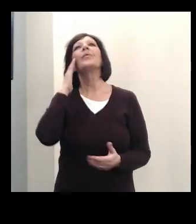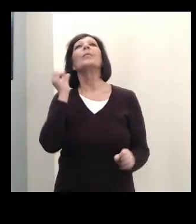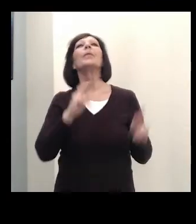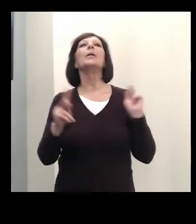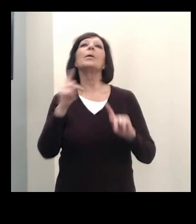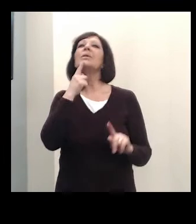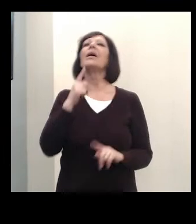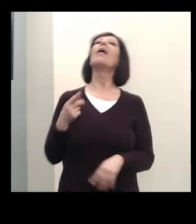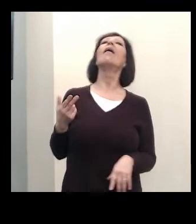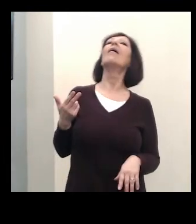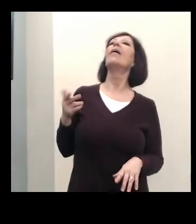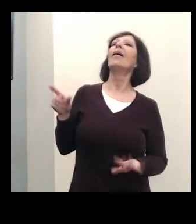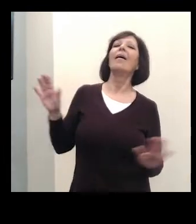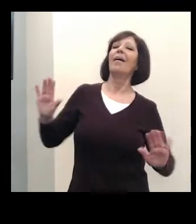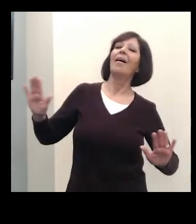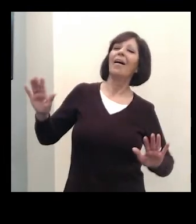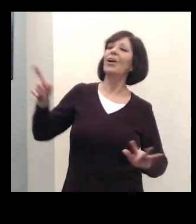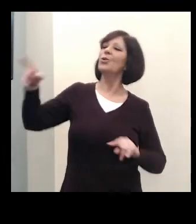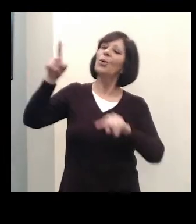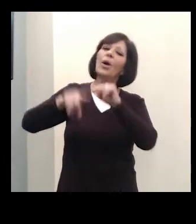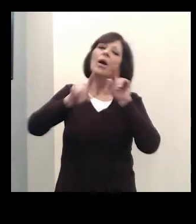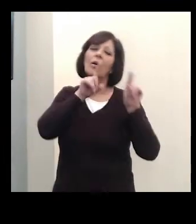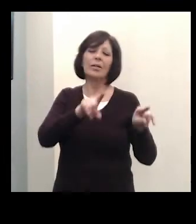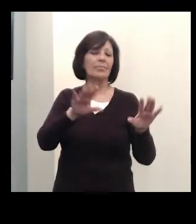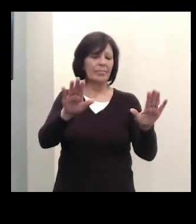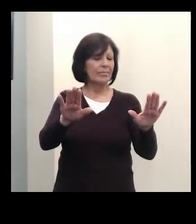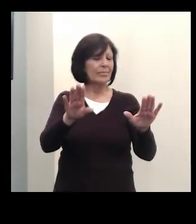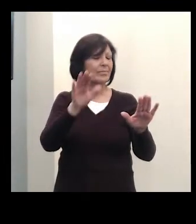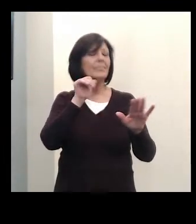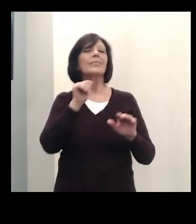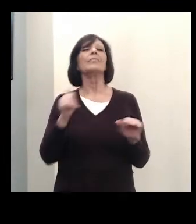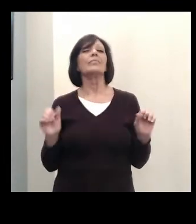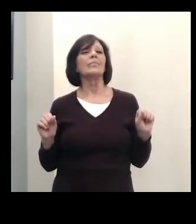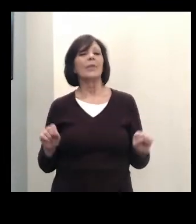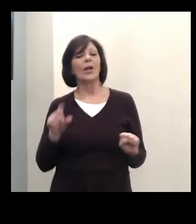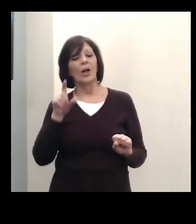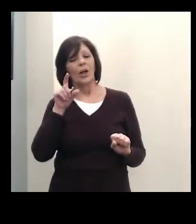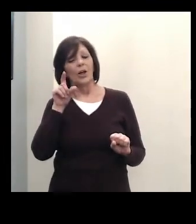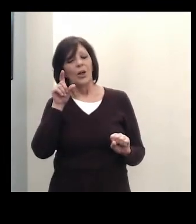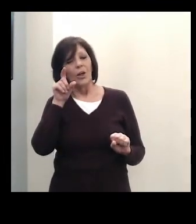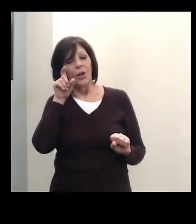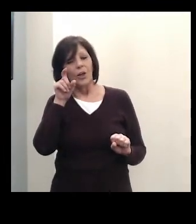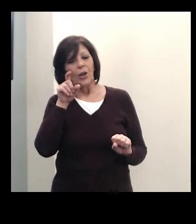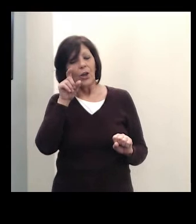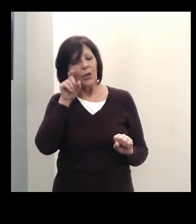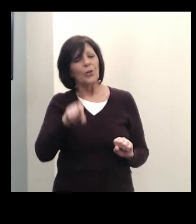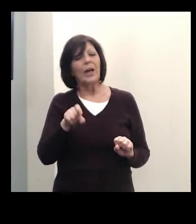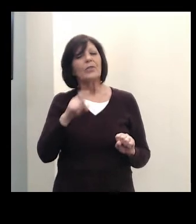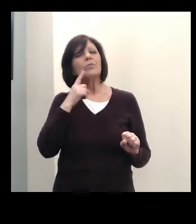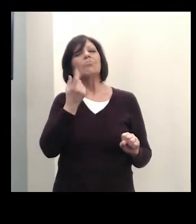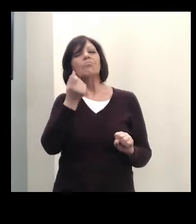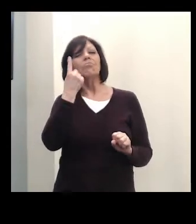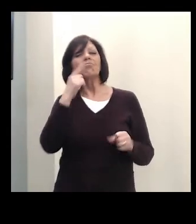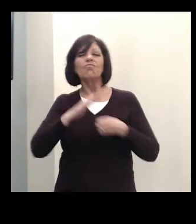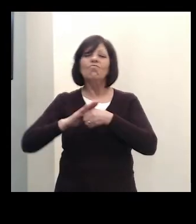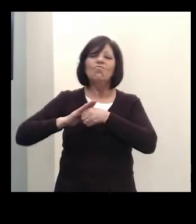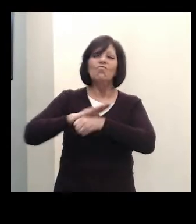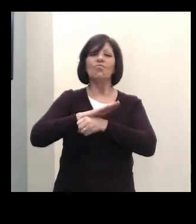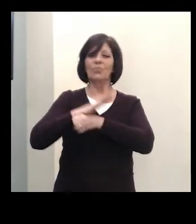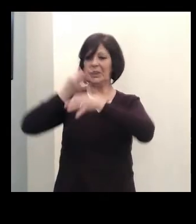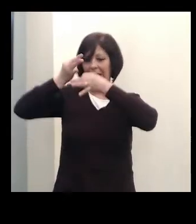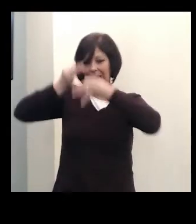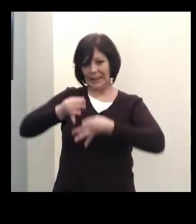is not the case, but you have to rule on the particulars associated with the decision in the